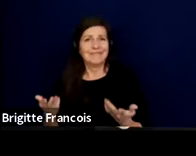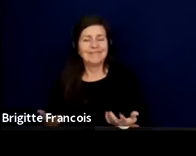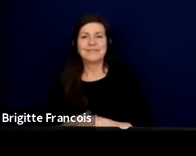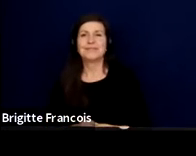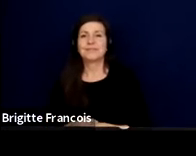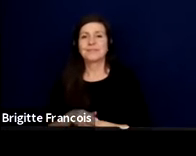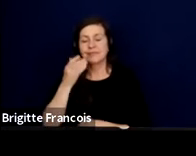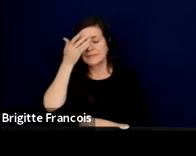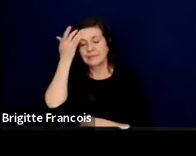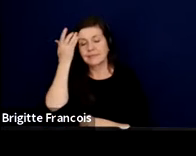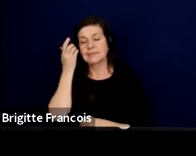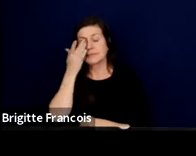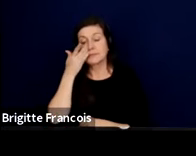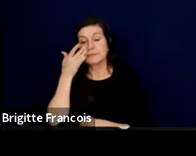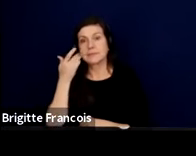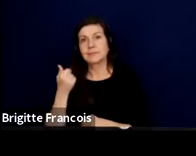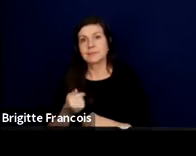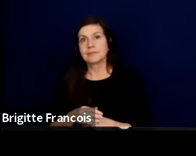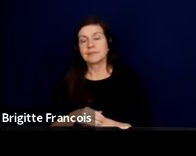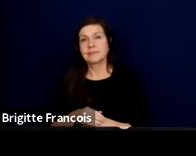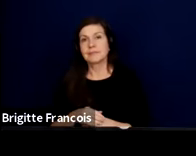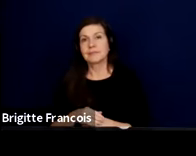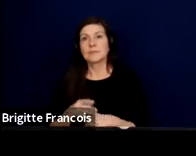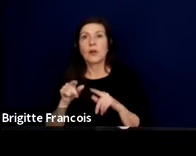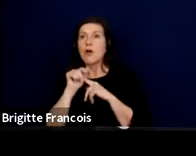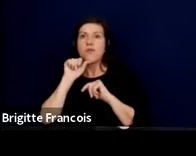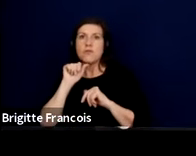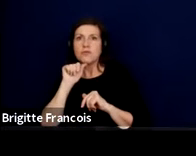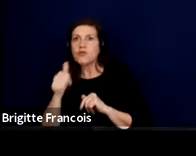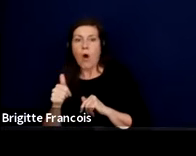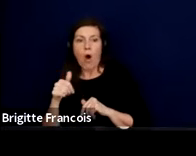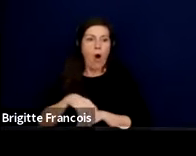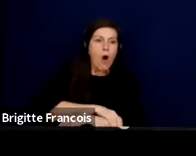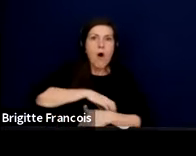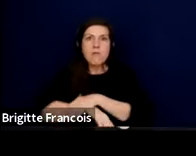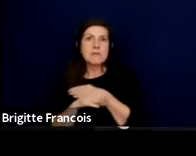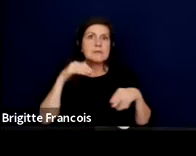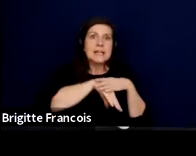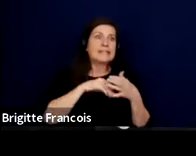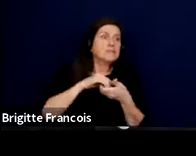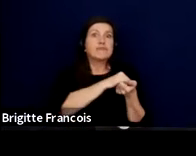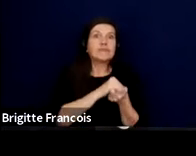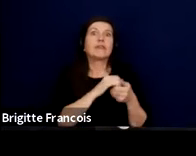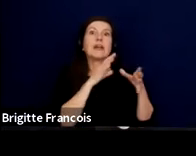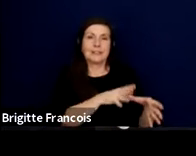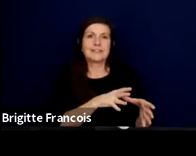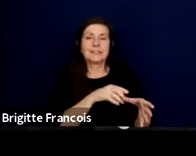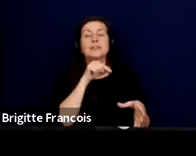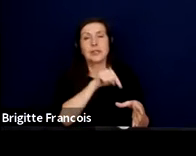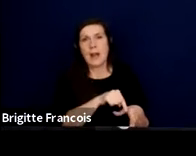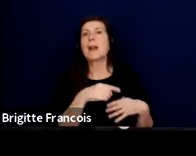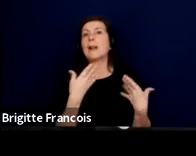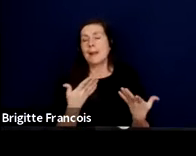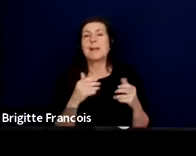other peoples are not involved in all the organizations, but library is quite a good place to meet up with people